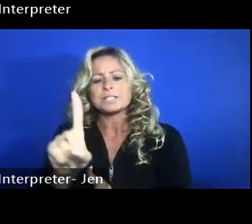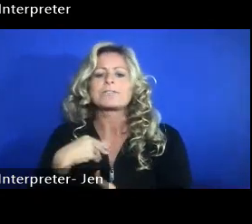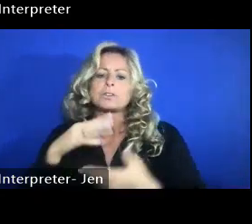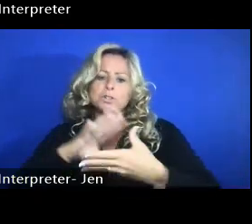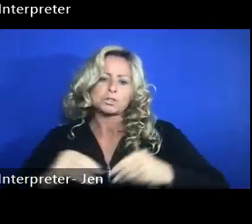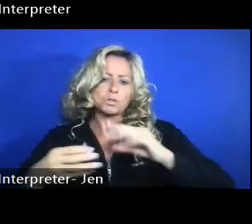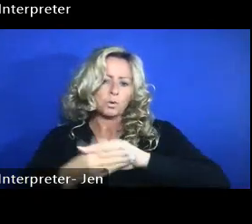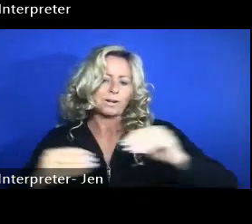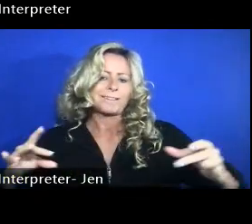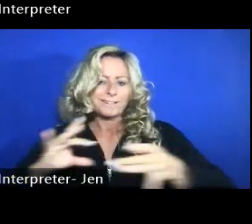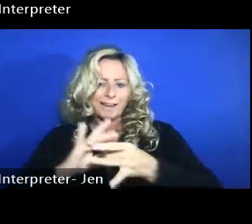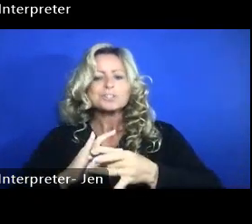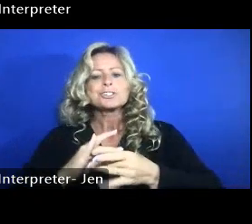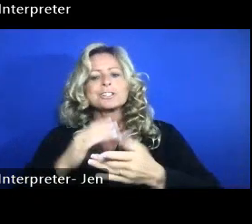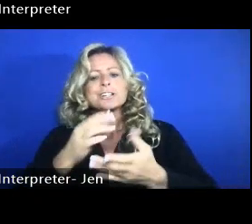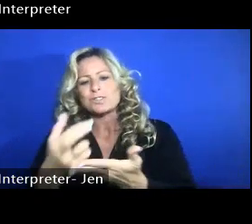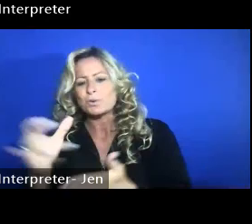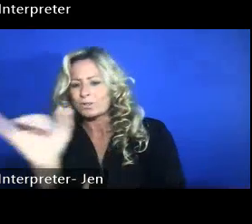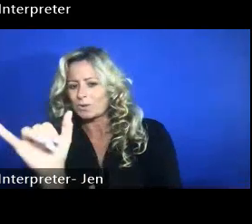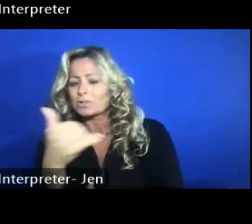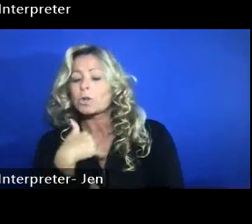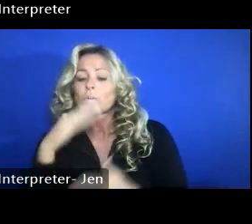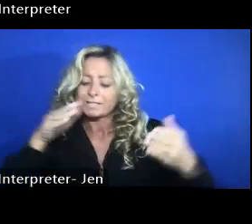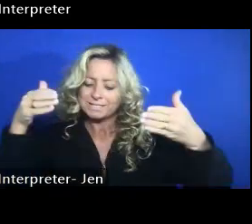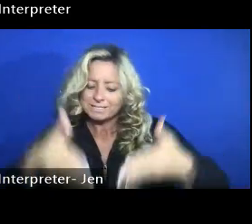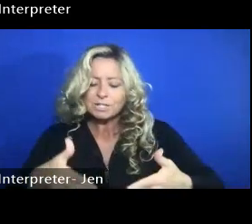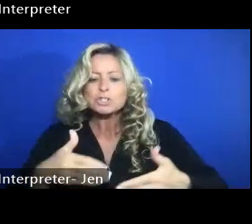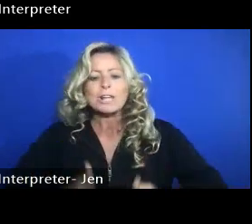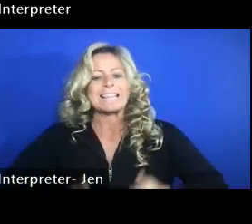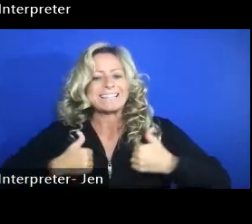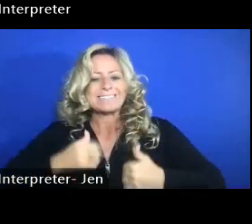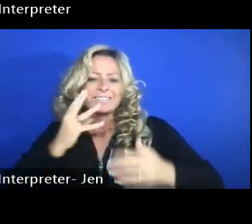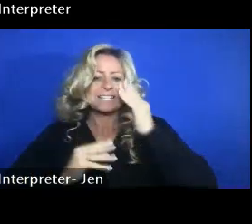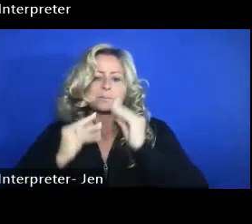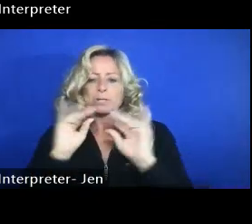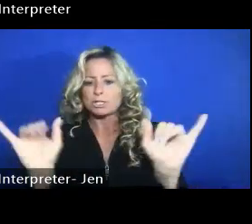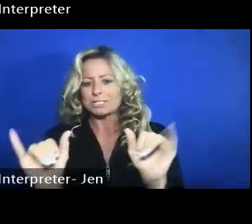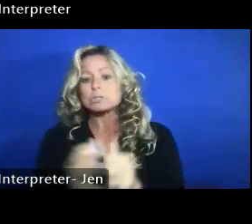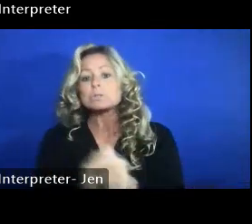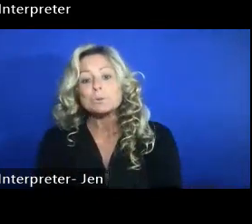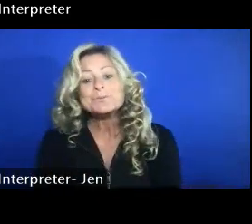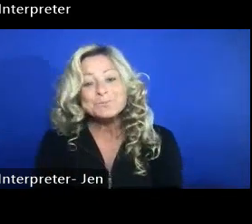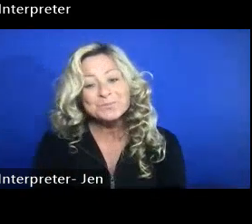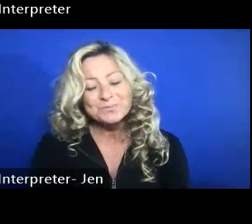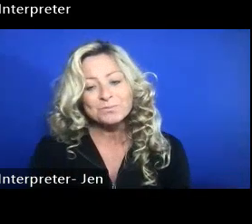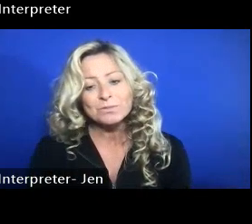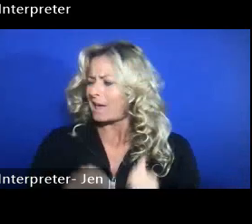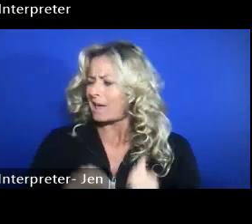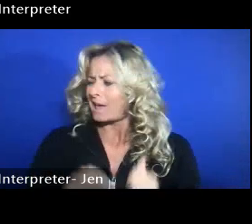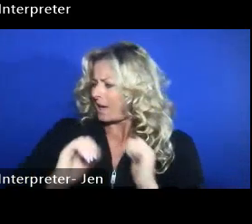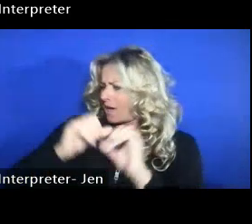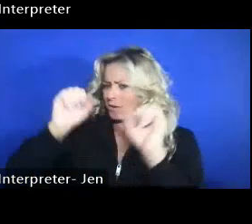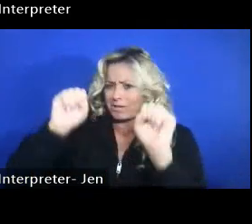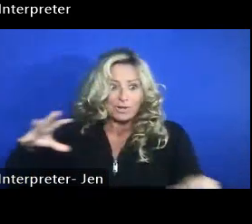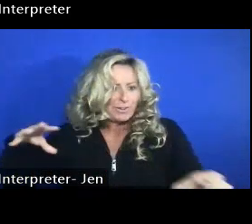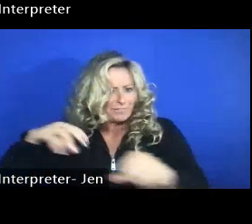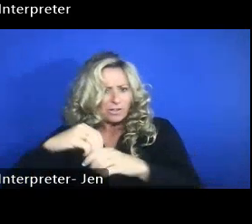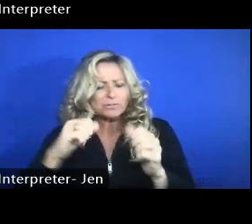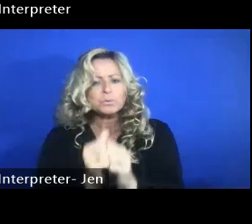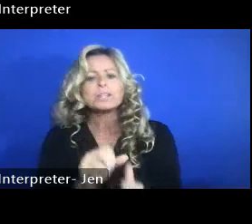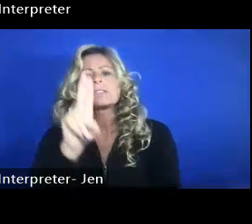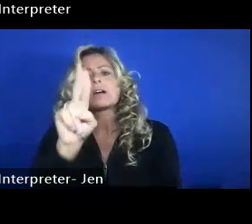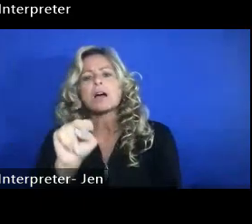resource connection. And we also center lived experiences. So how can you get involved with Unshame